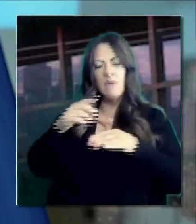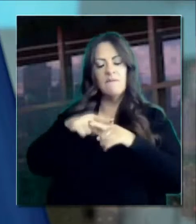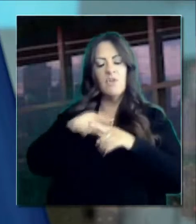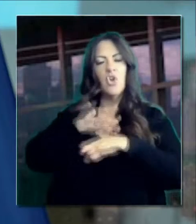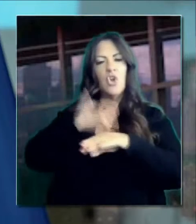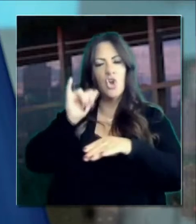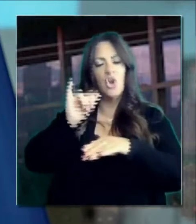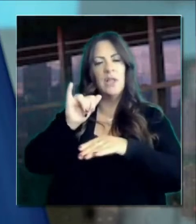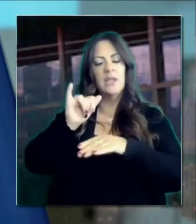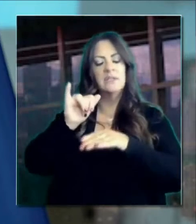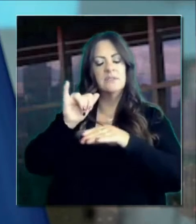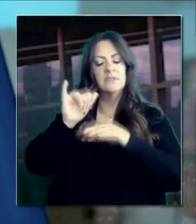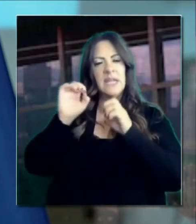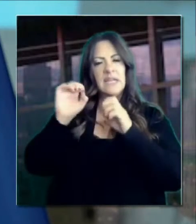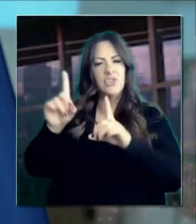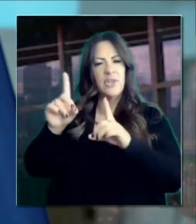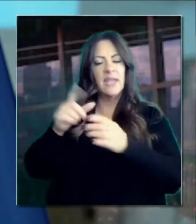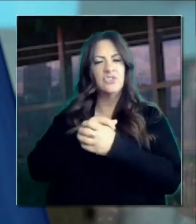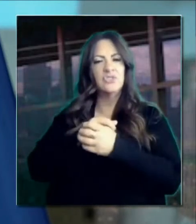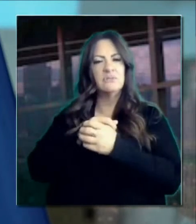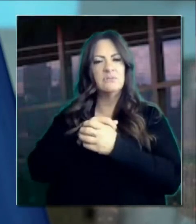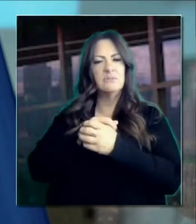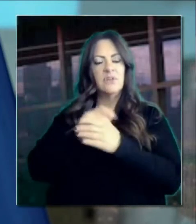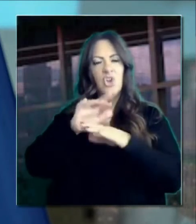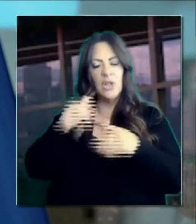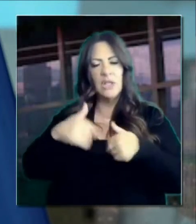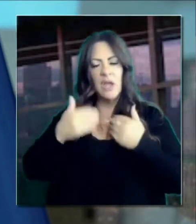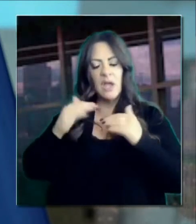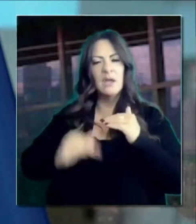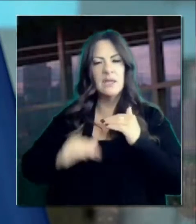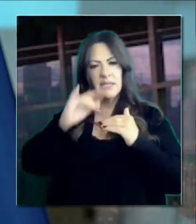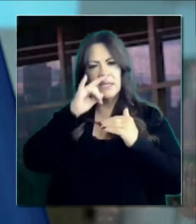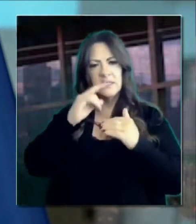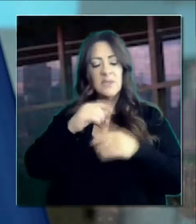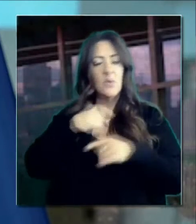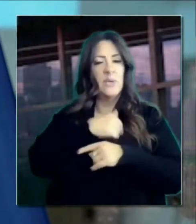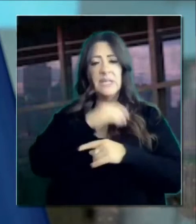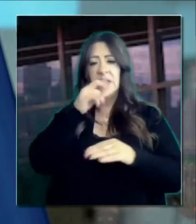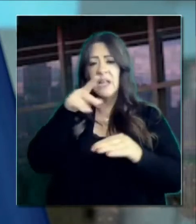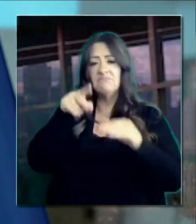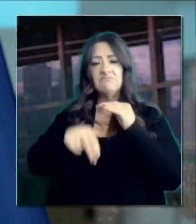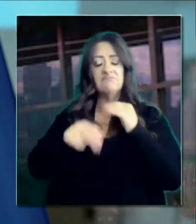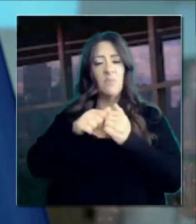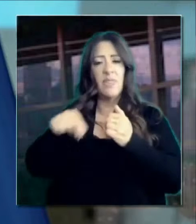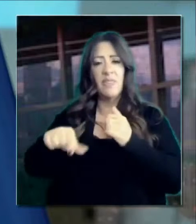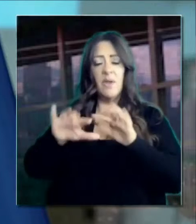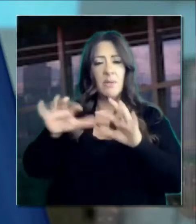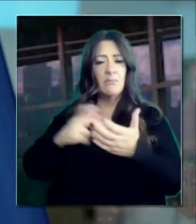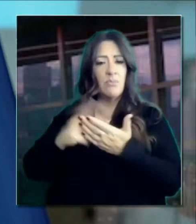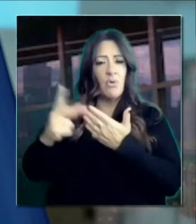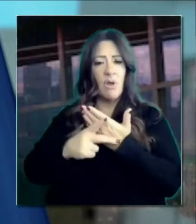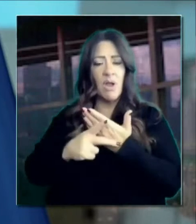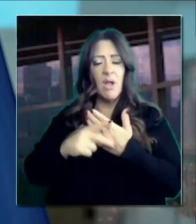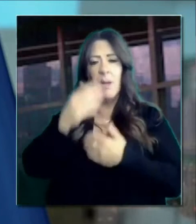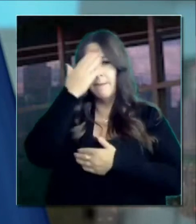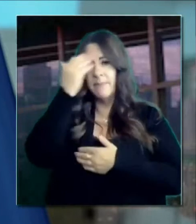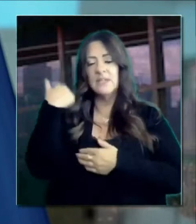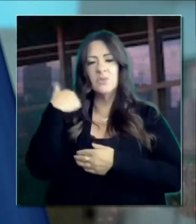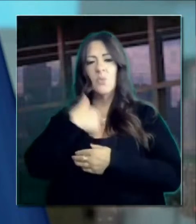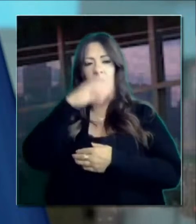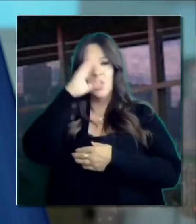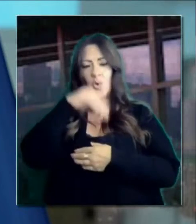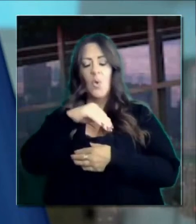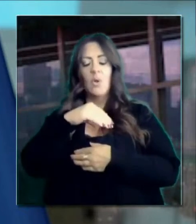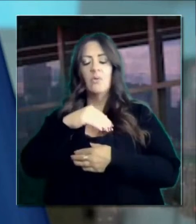to the benefit of childcare, because we didn't see big cuts in those spaces despite the budget shortfalls last year, because our public employee unions